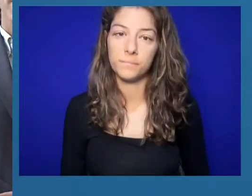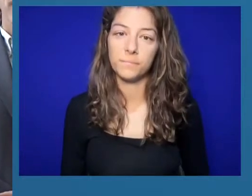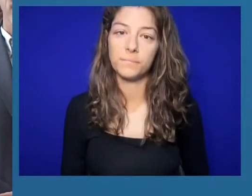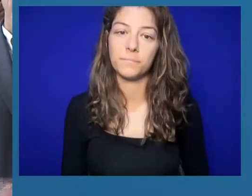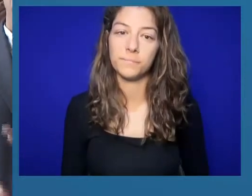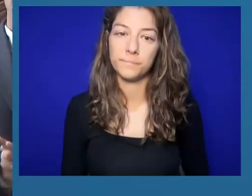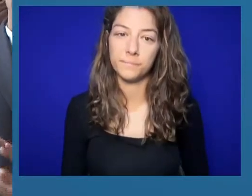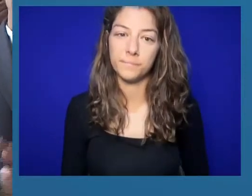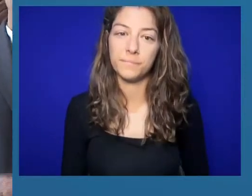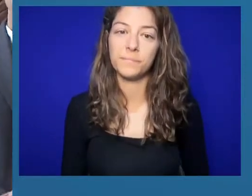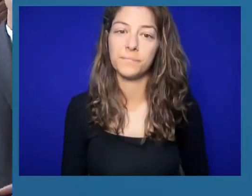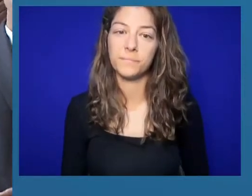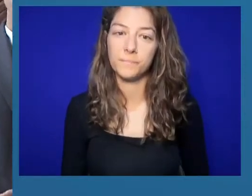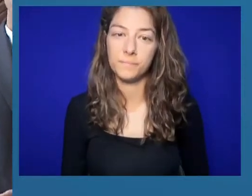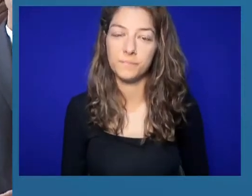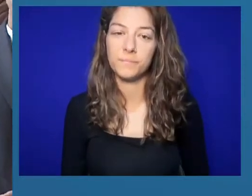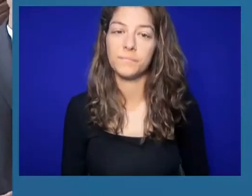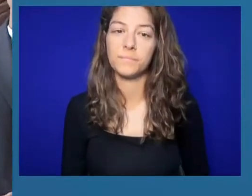fundamental.